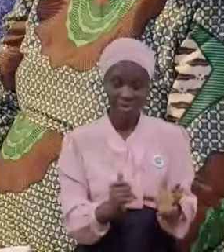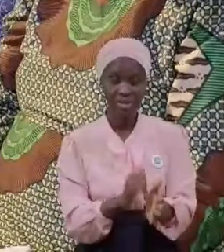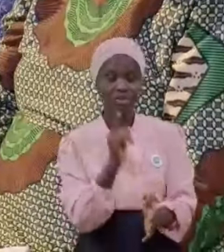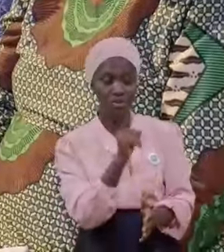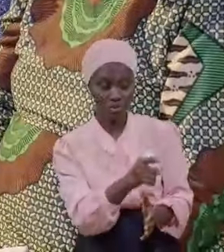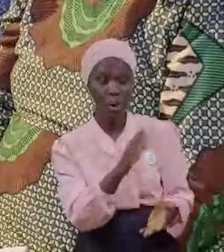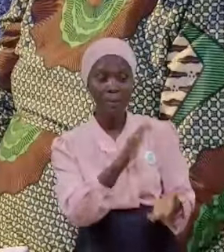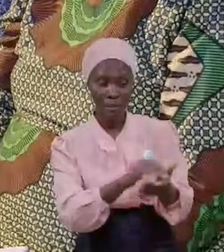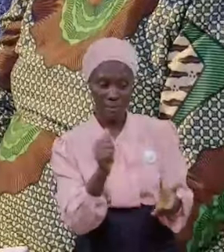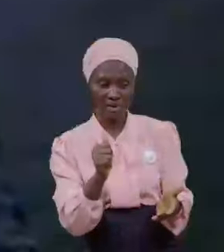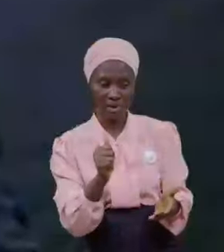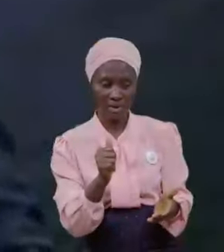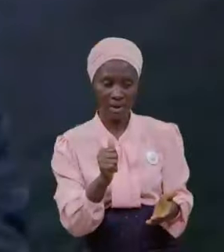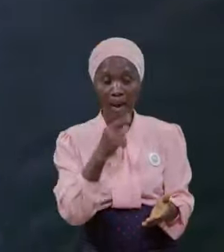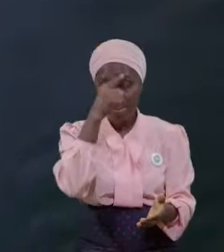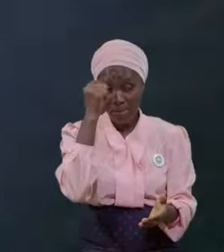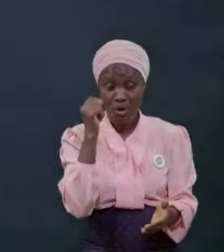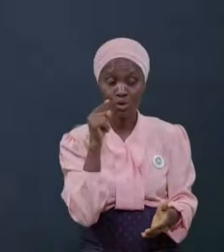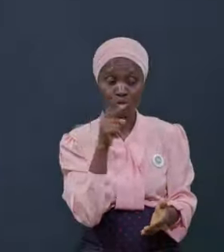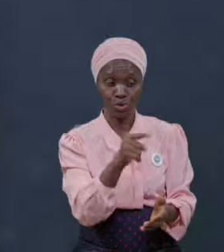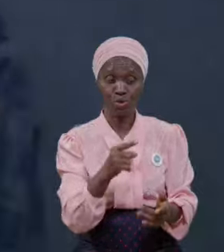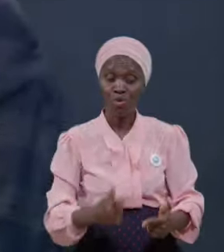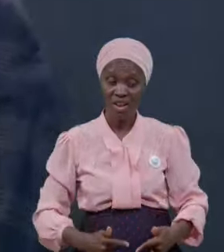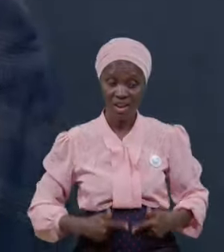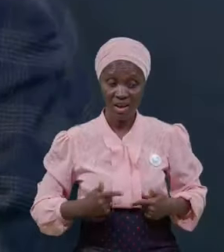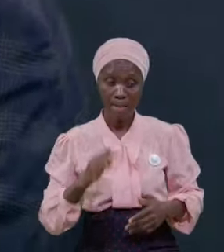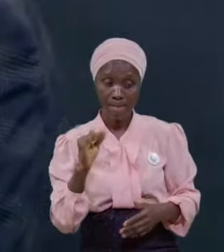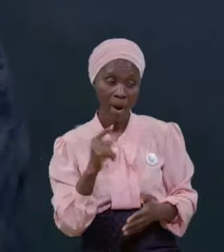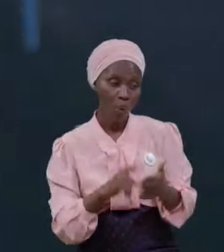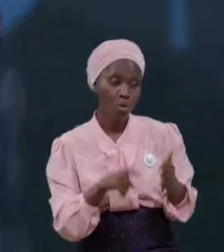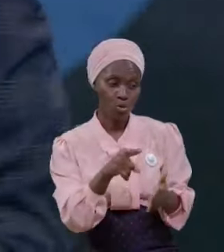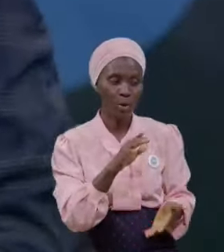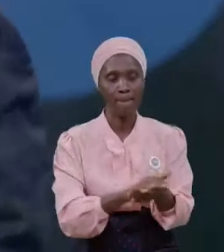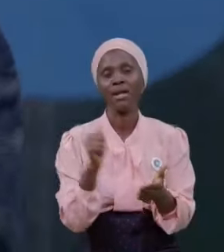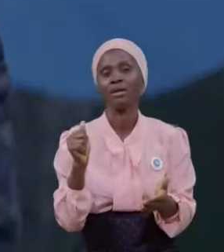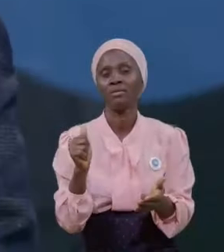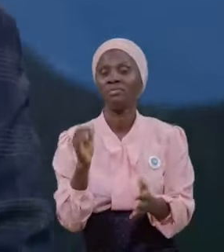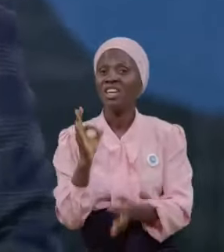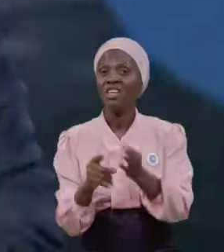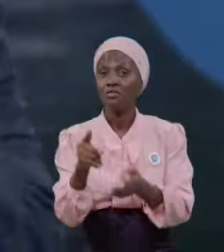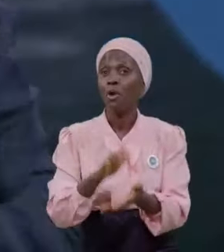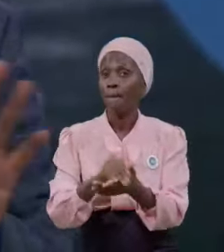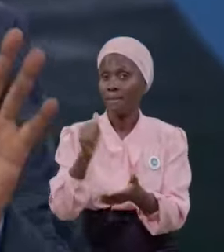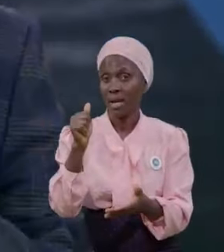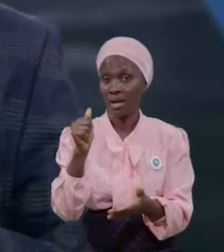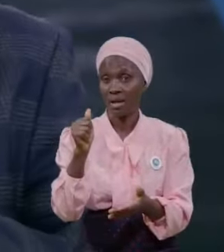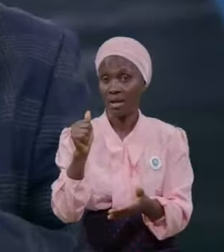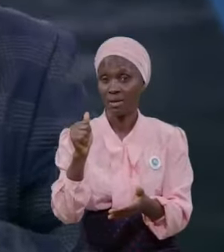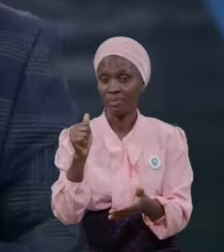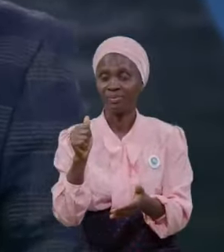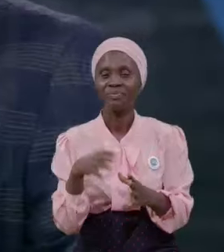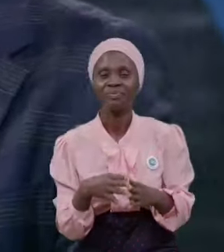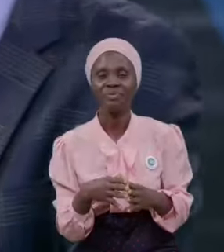what you believe. If you believe you are small, you are